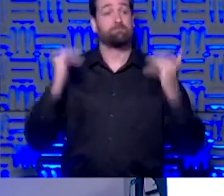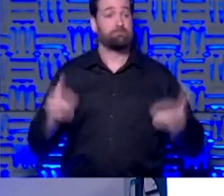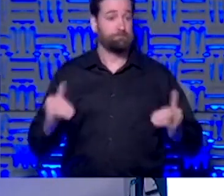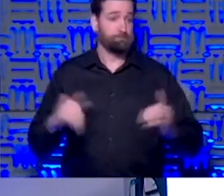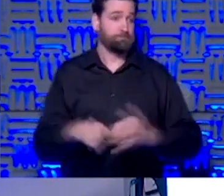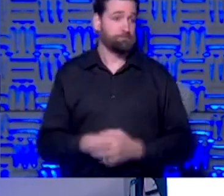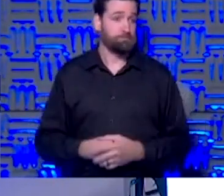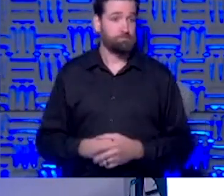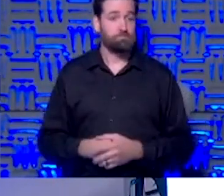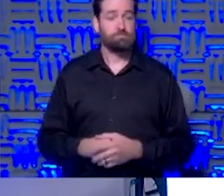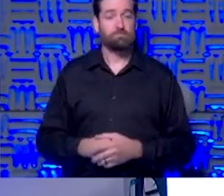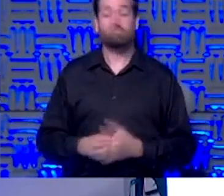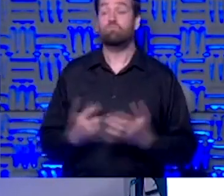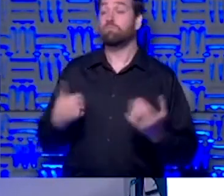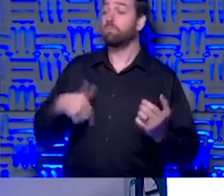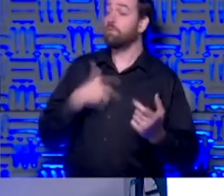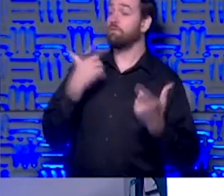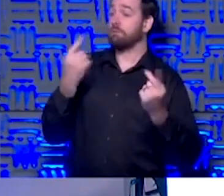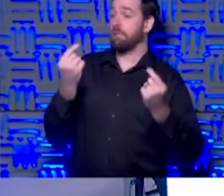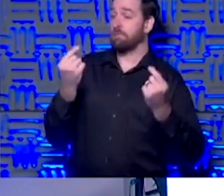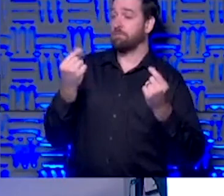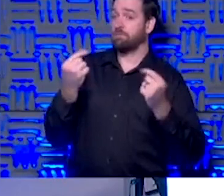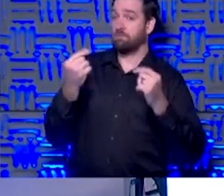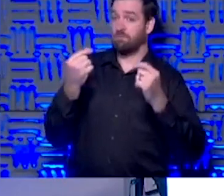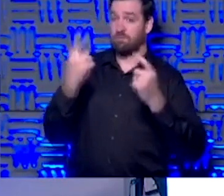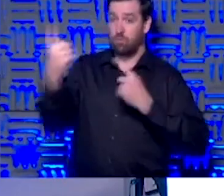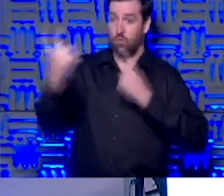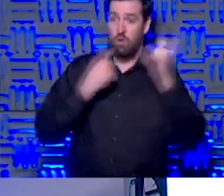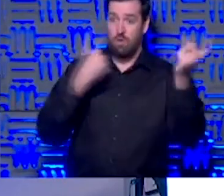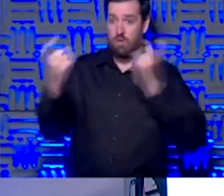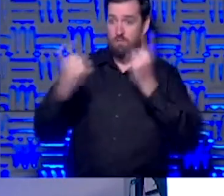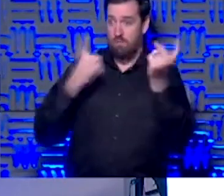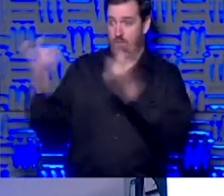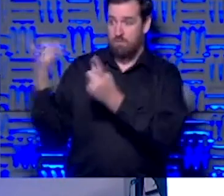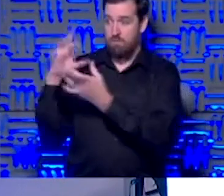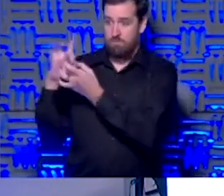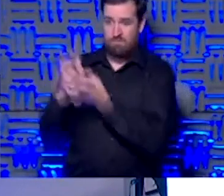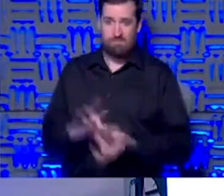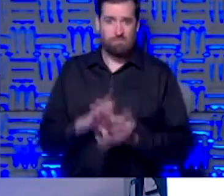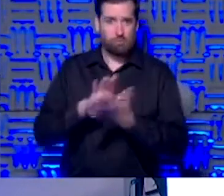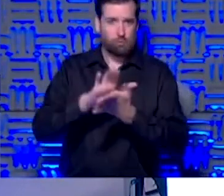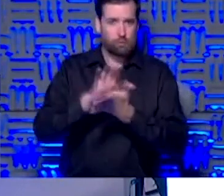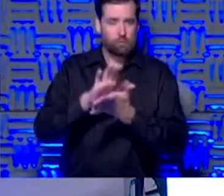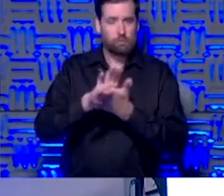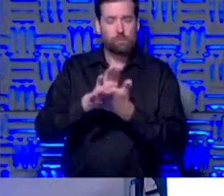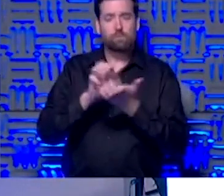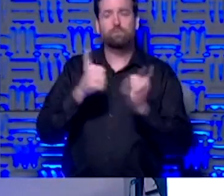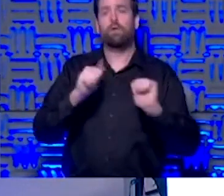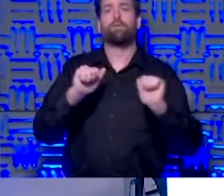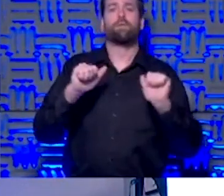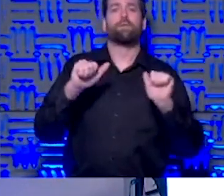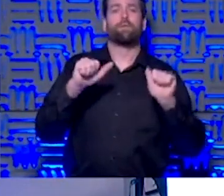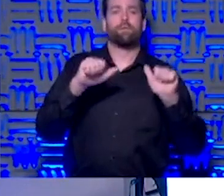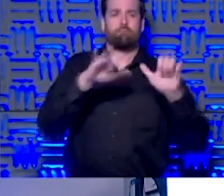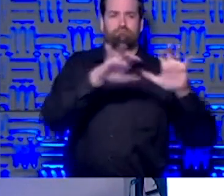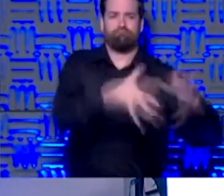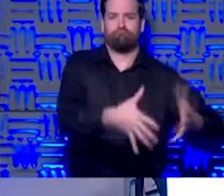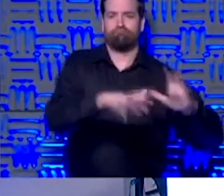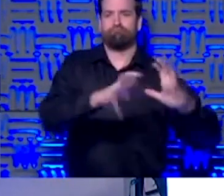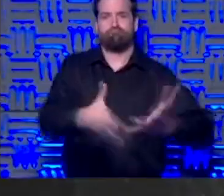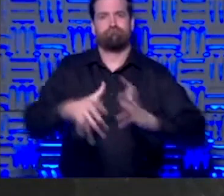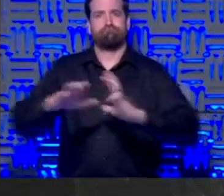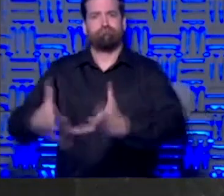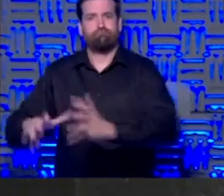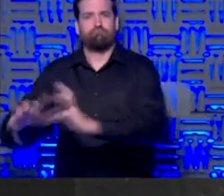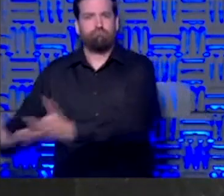is, and what we've done is taken the questions we've been getting from the community around school and returning to school and try to wrap them up and put them into these different